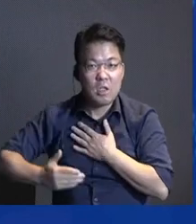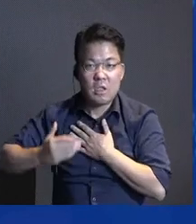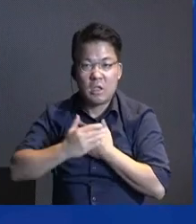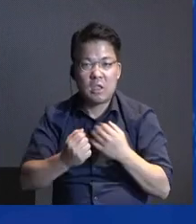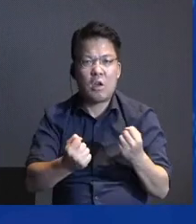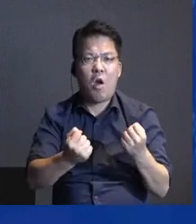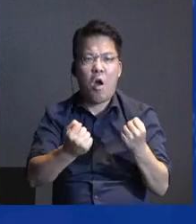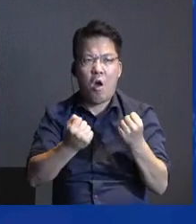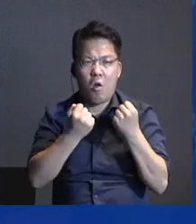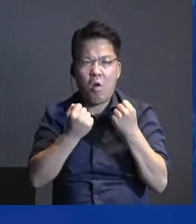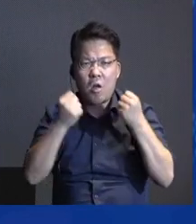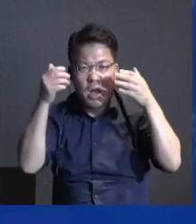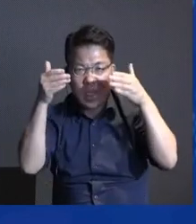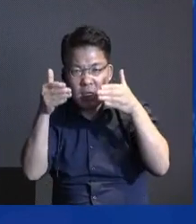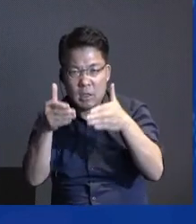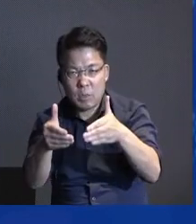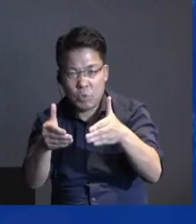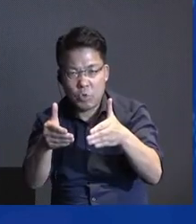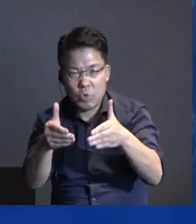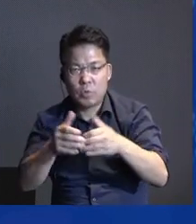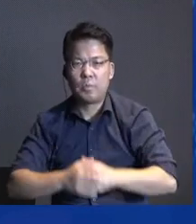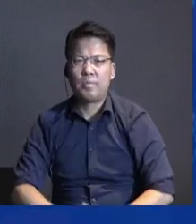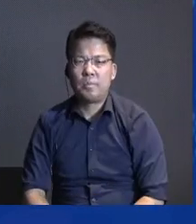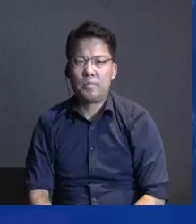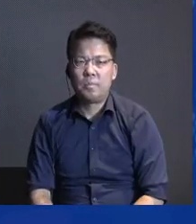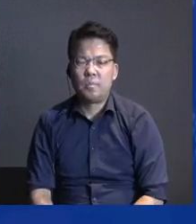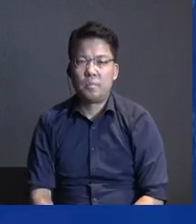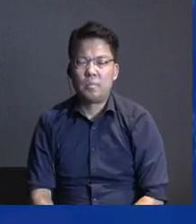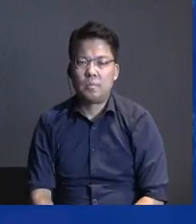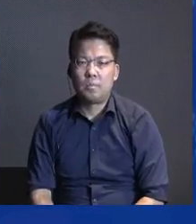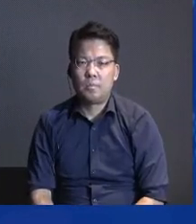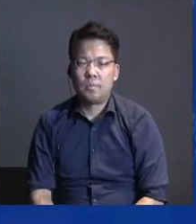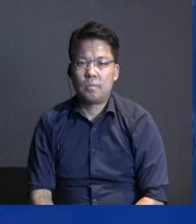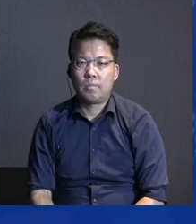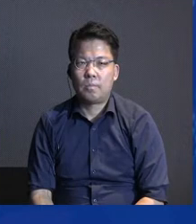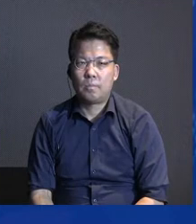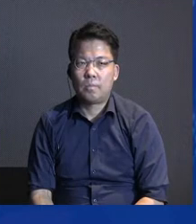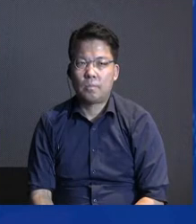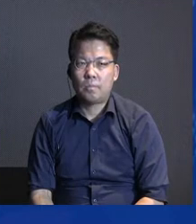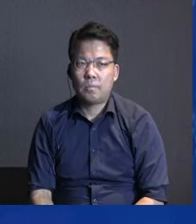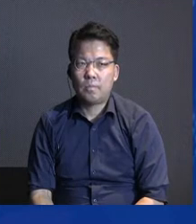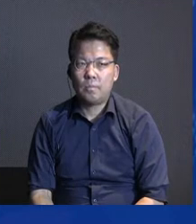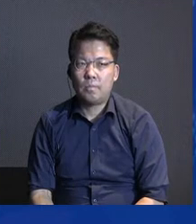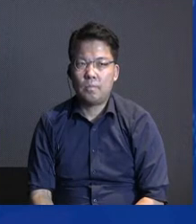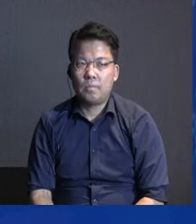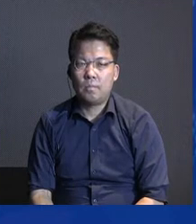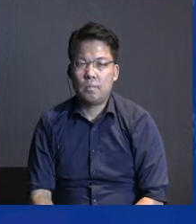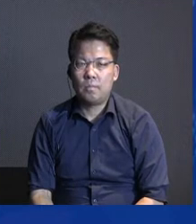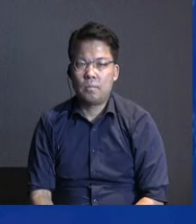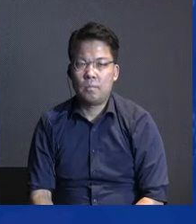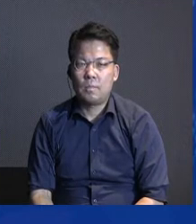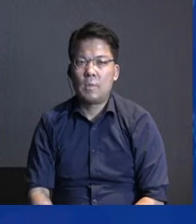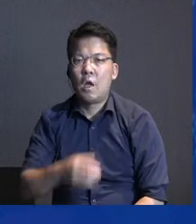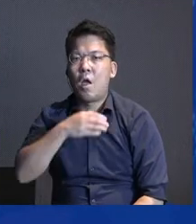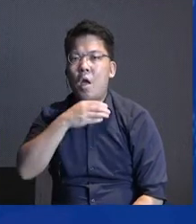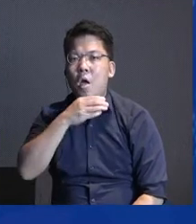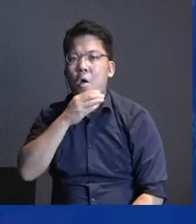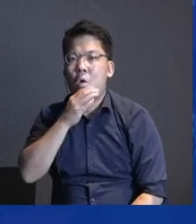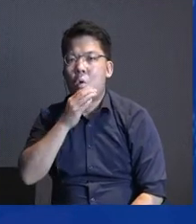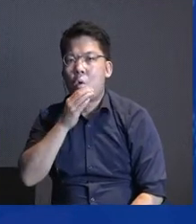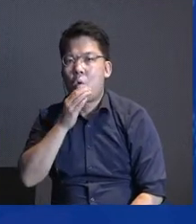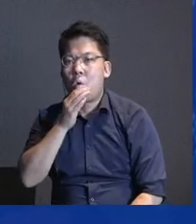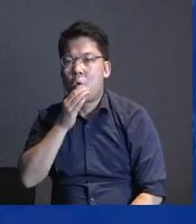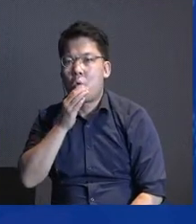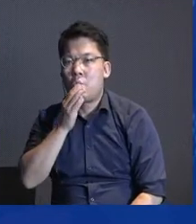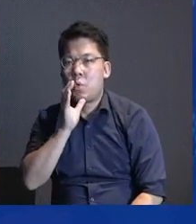always emphasized is the development of aging populations of all groups, not only those active ones, to ensure